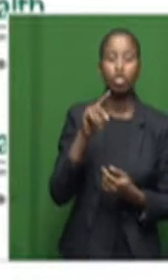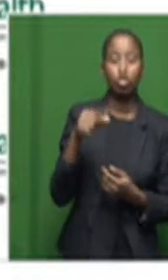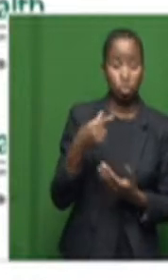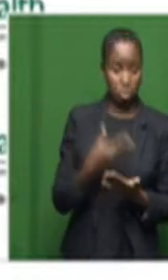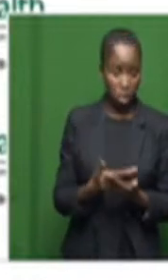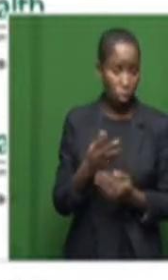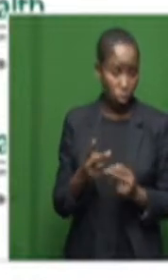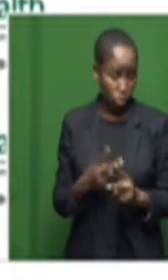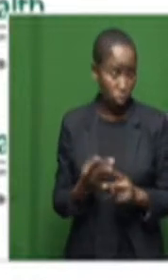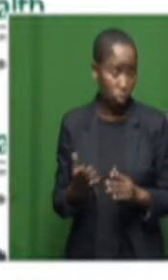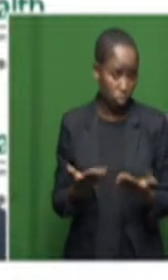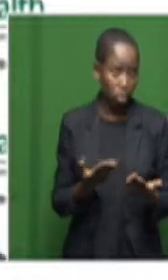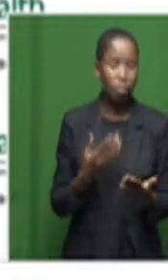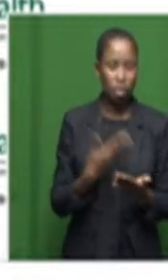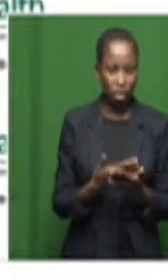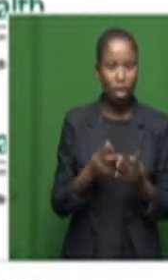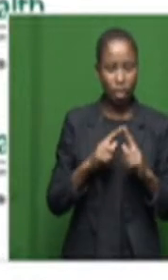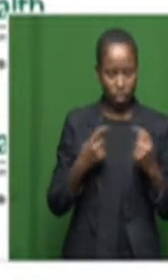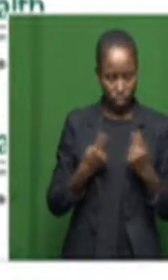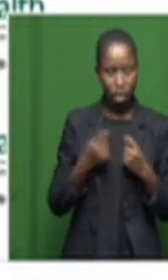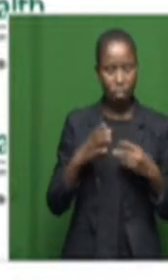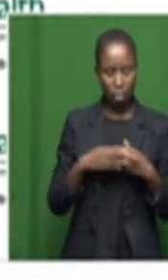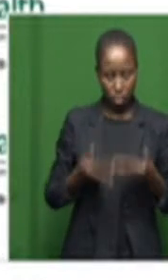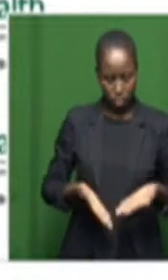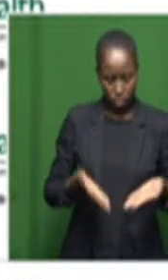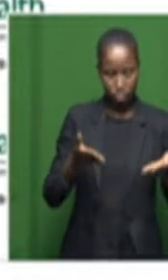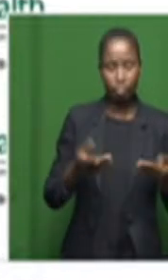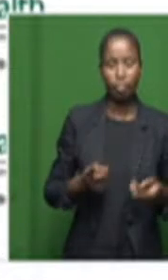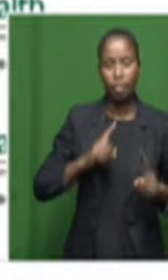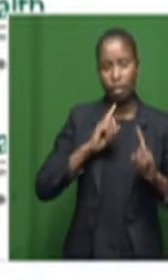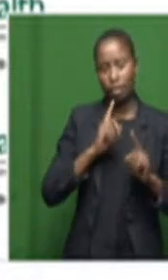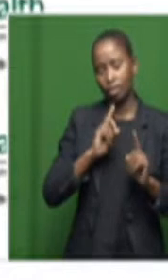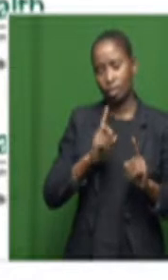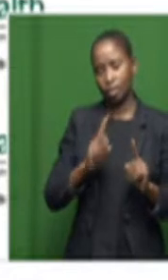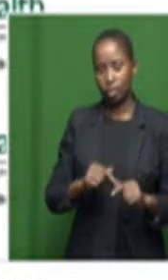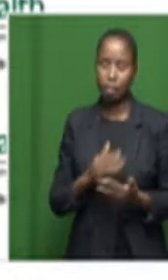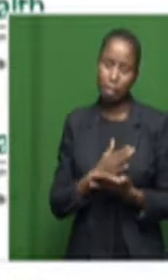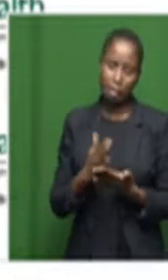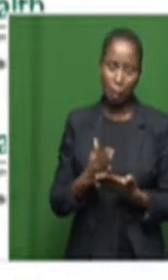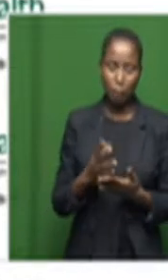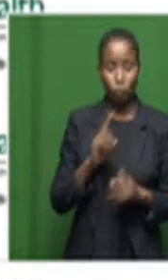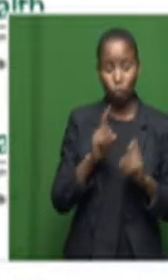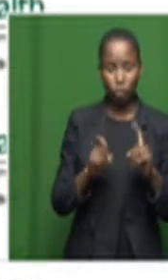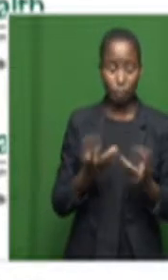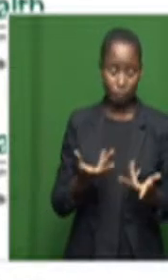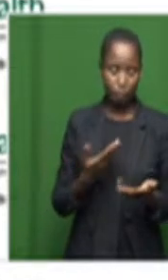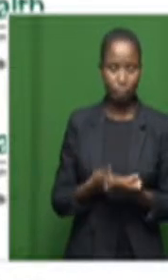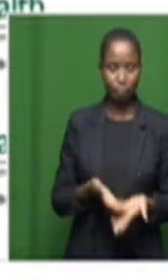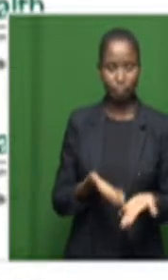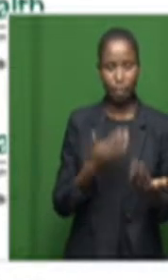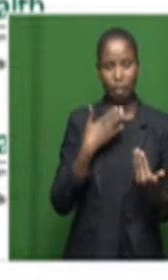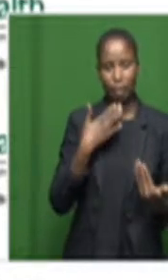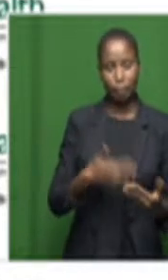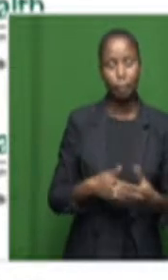in. Let me allow the team members to come in and take some of the questions. Thank you, Foster.